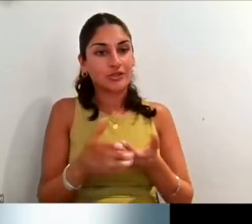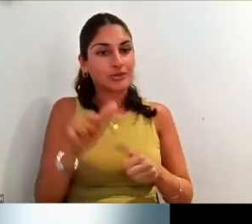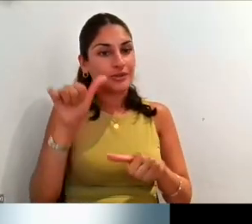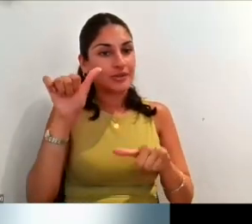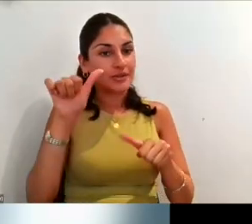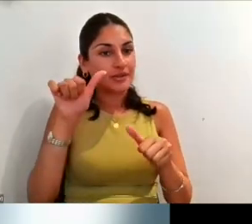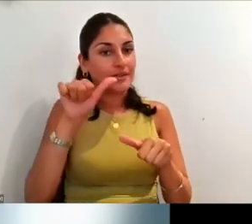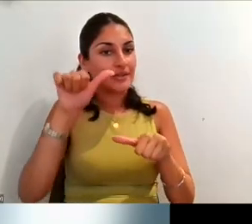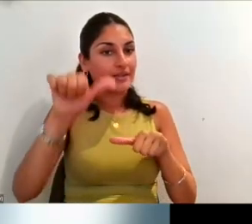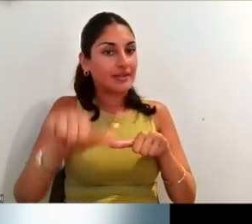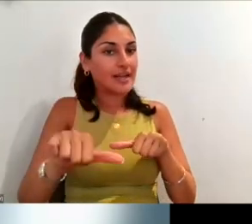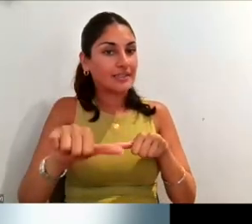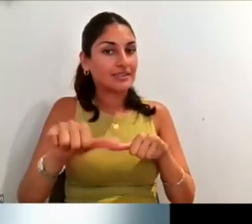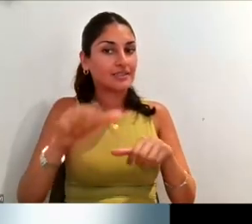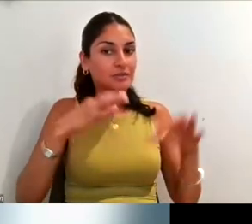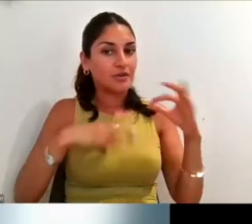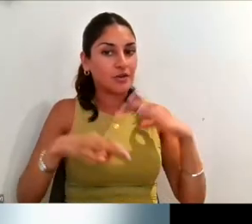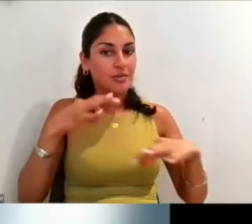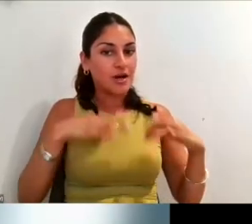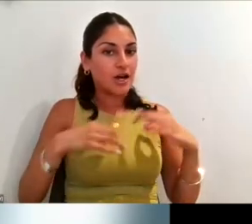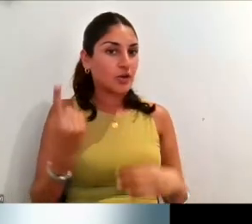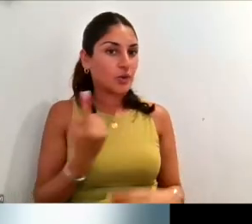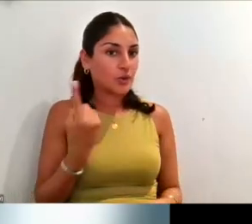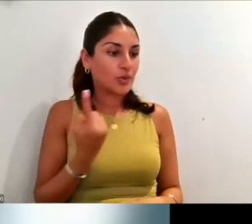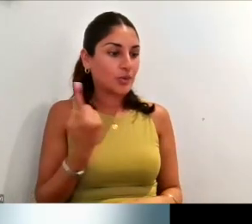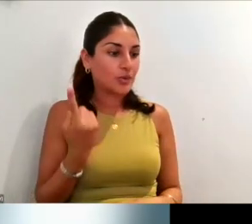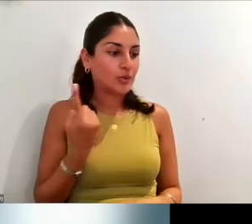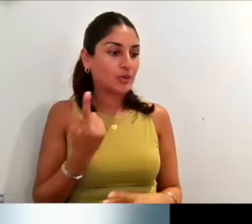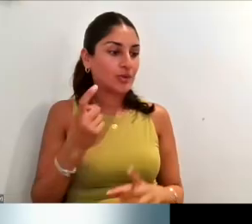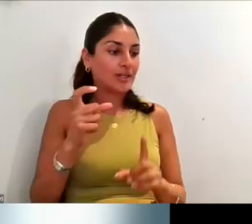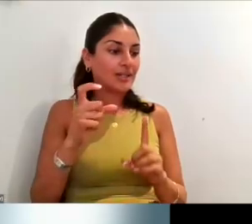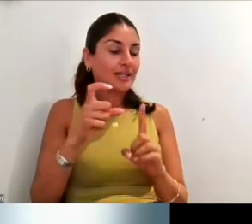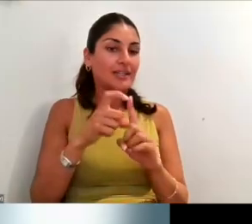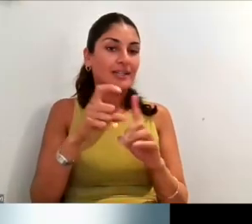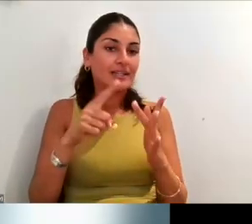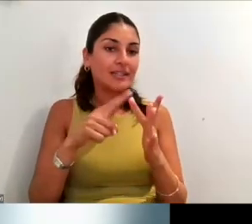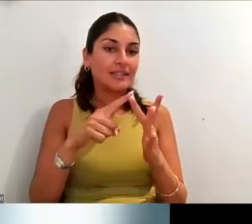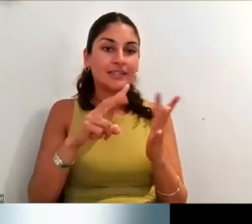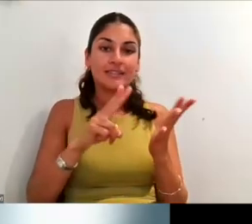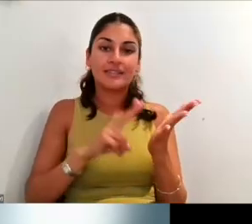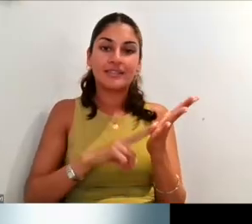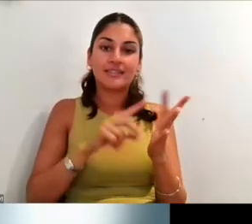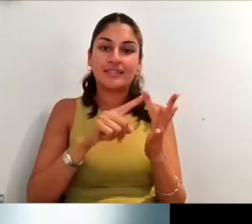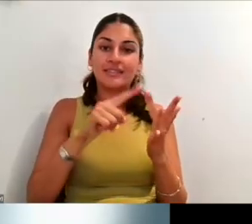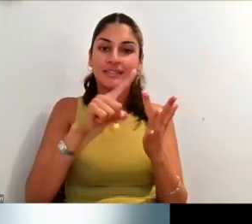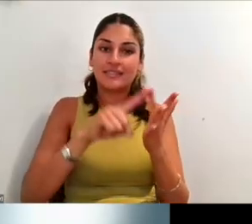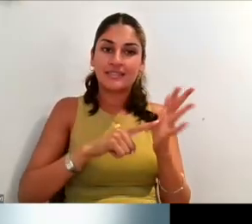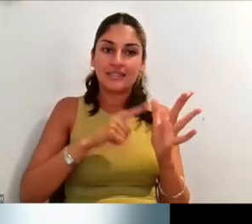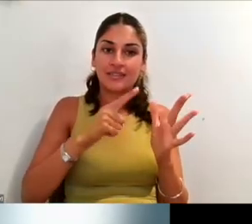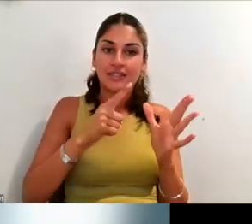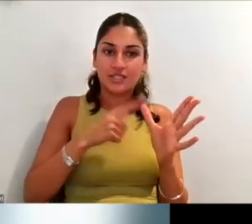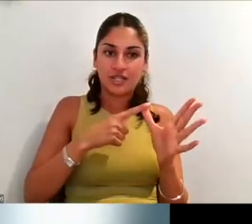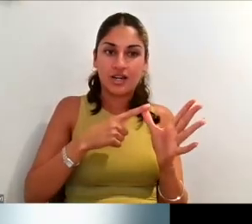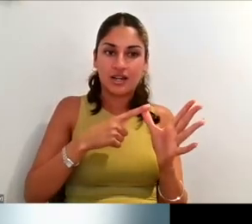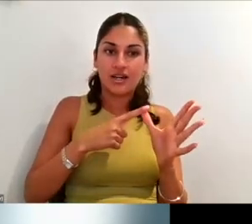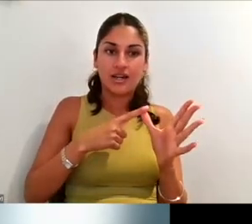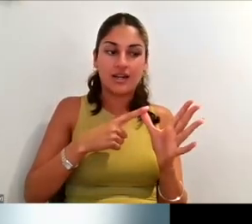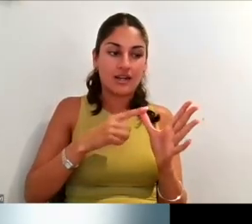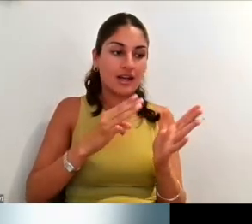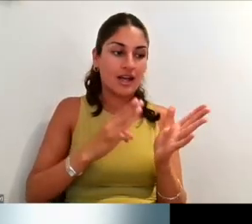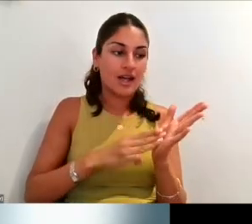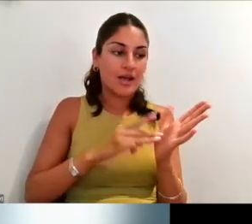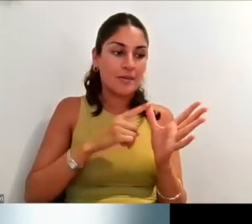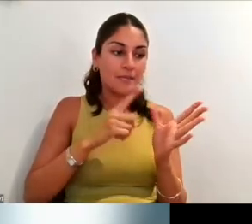our second performer for today, the very incredibly talented Divija